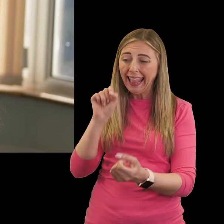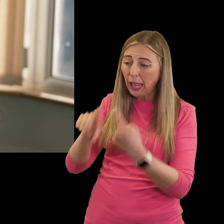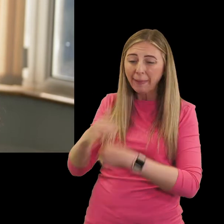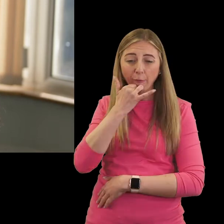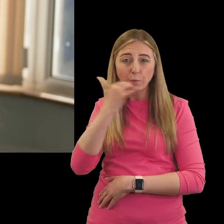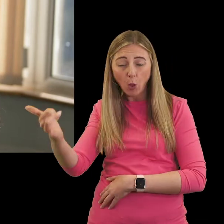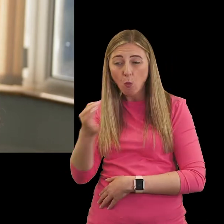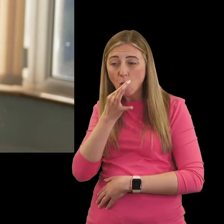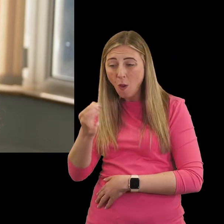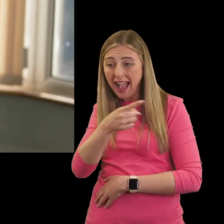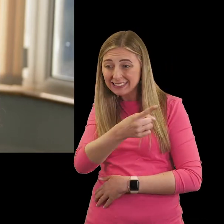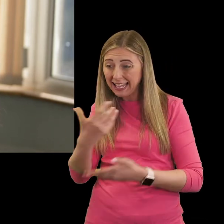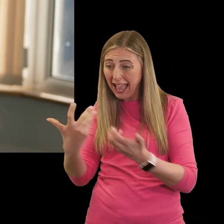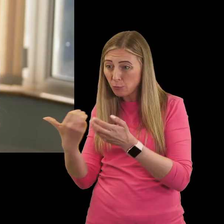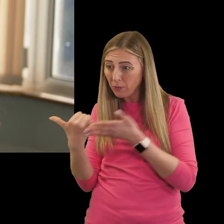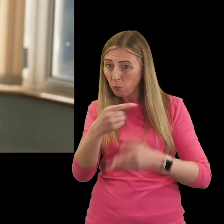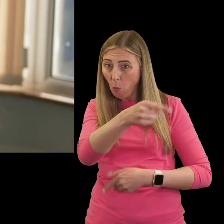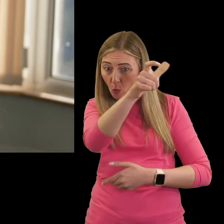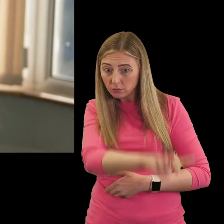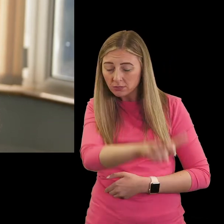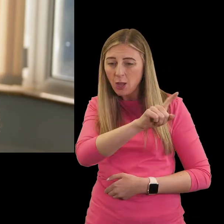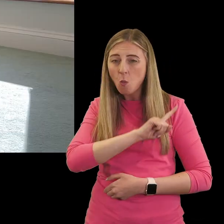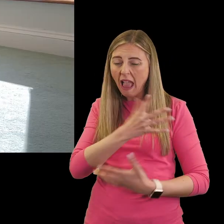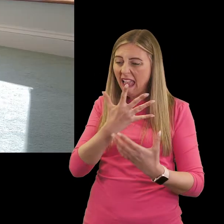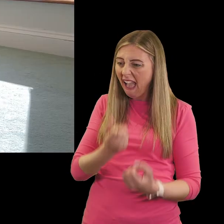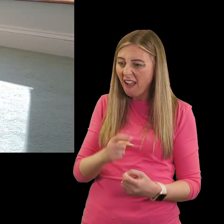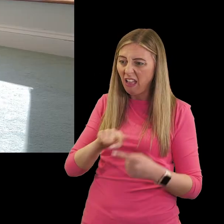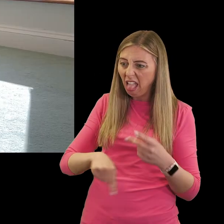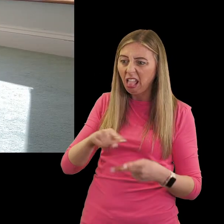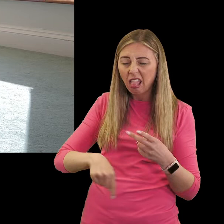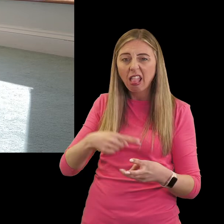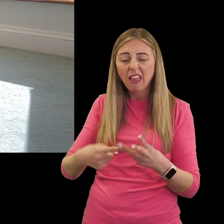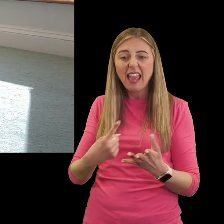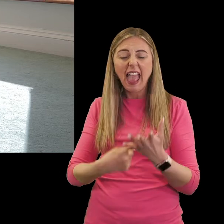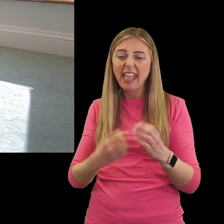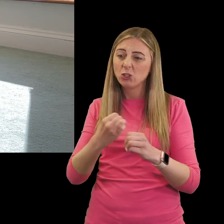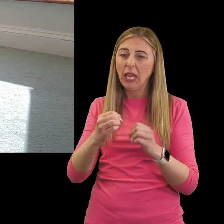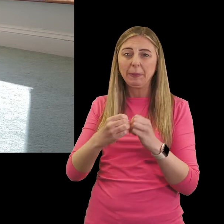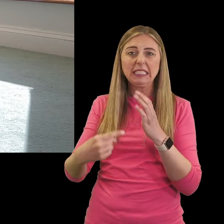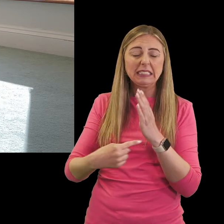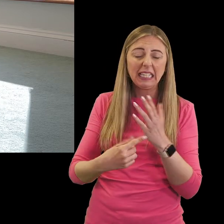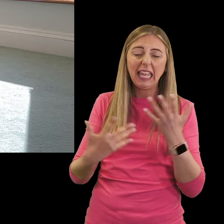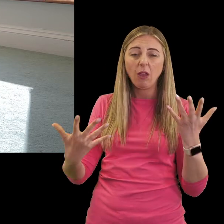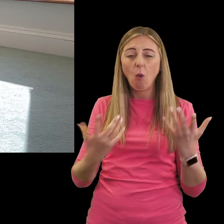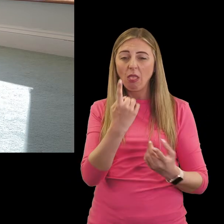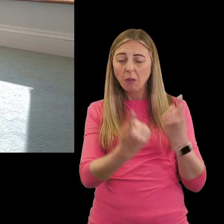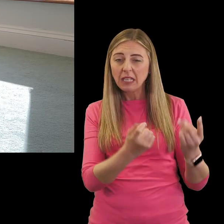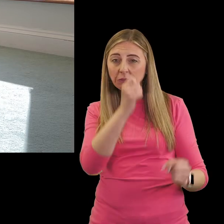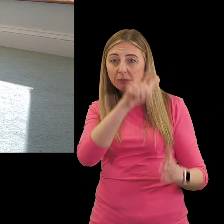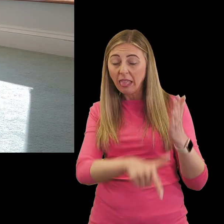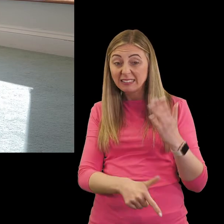how to support a new member of staff who identifies as LGBT or has a disability.